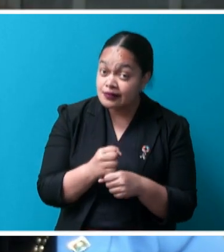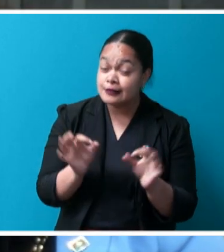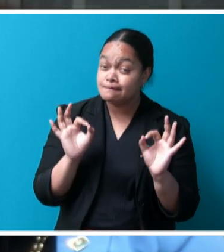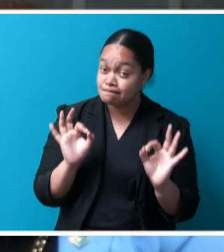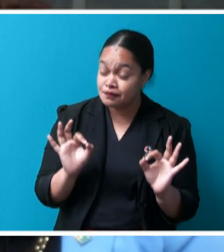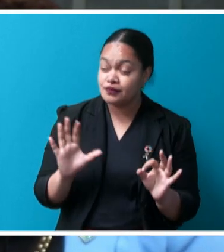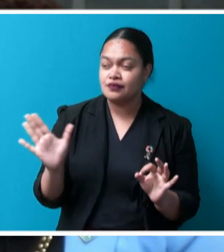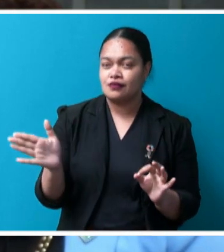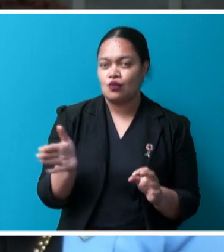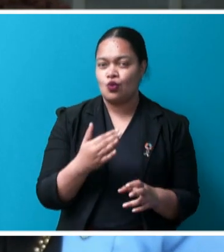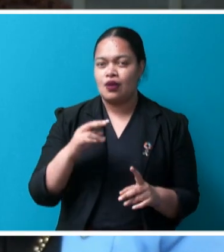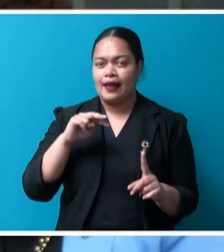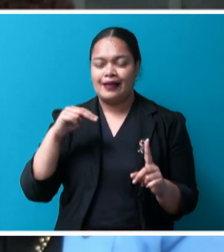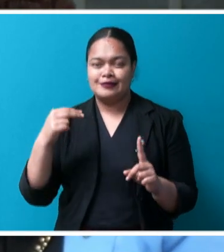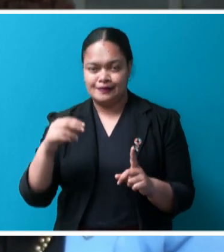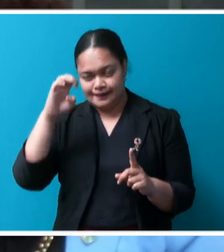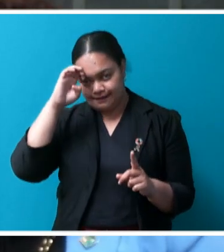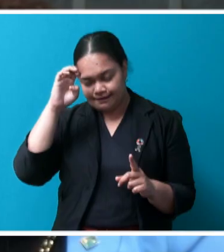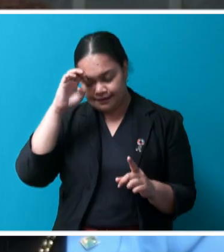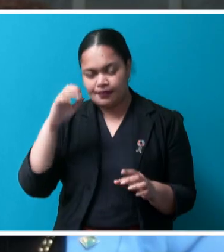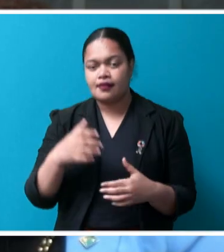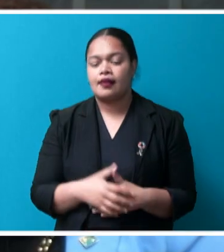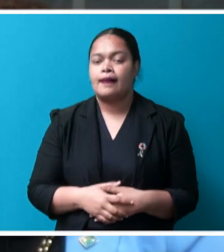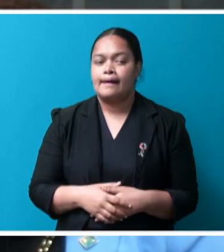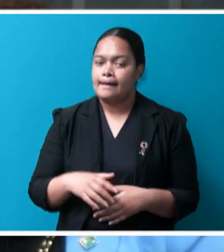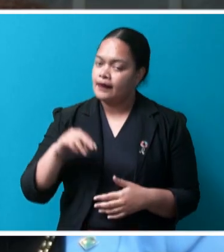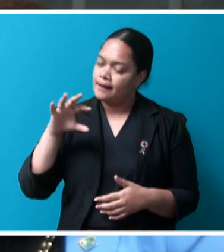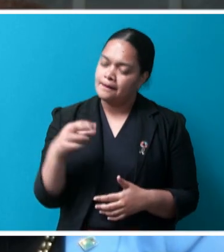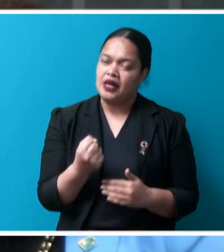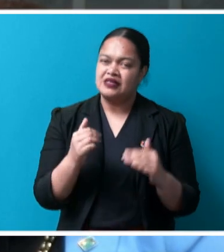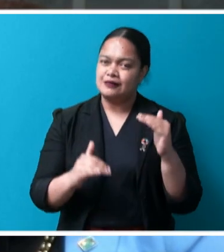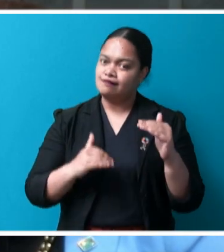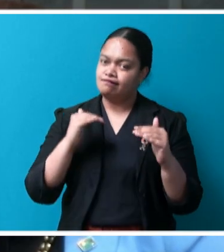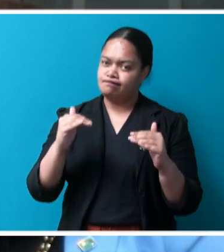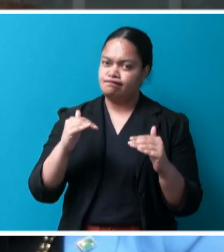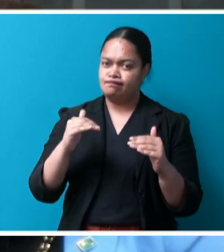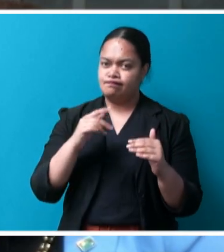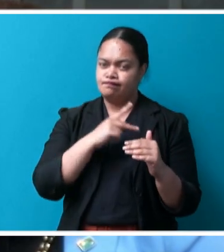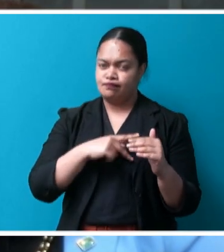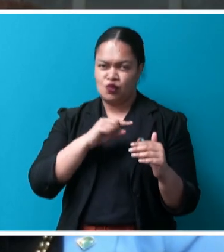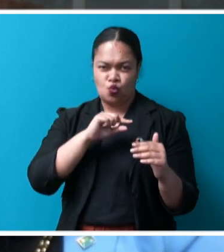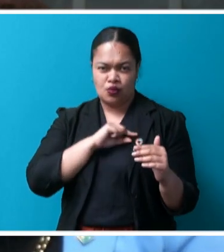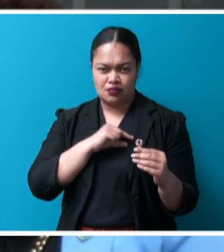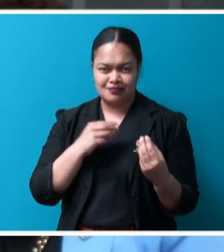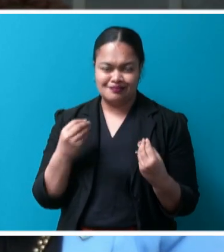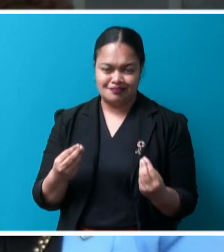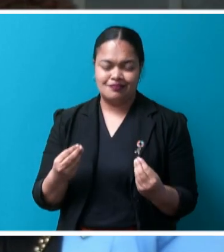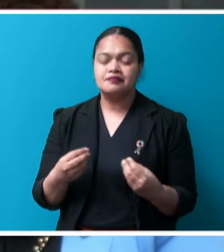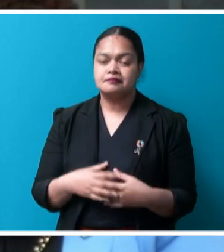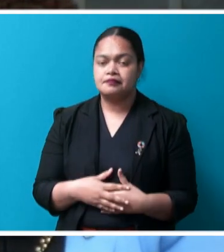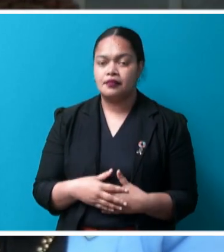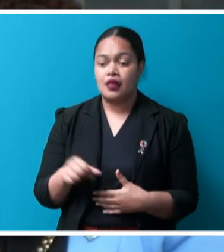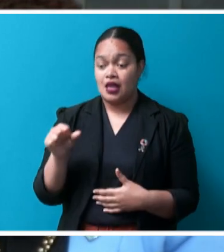of the upgrade have to be met to ensure that an area where we send staff to, it